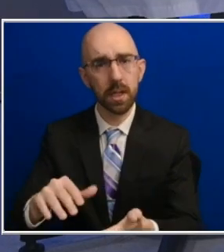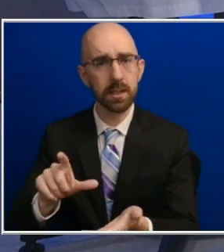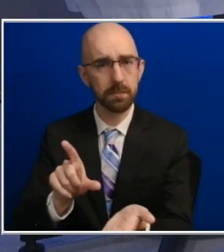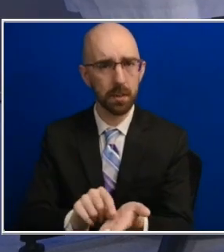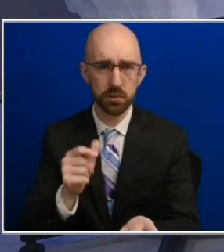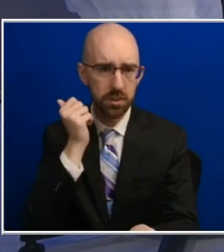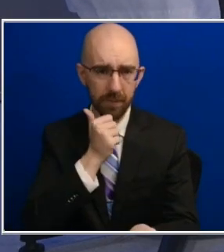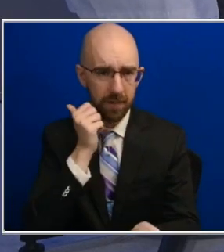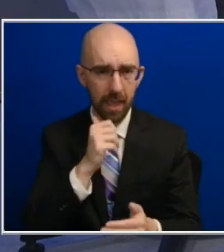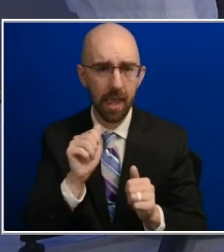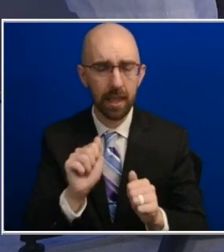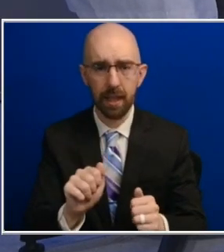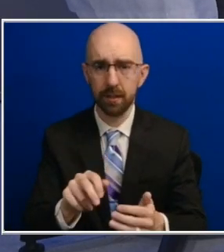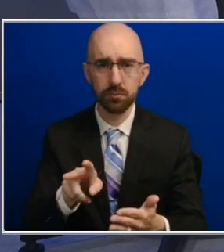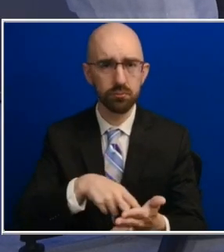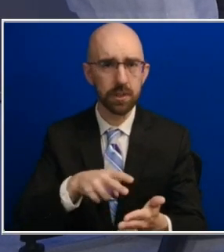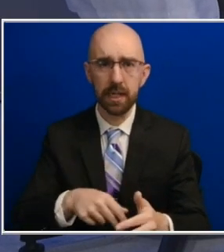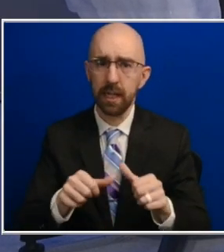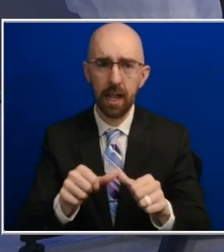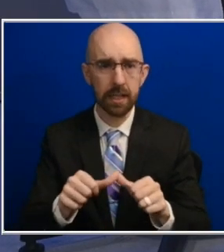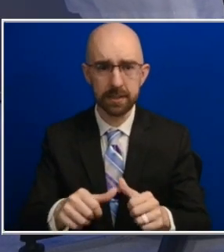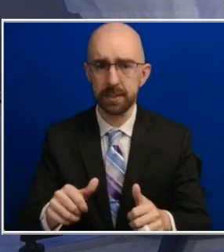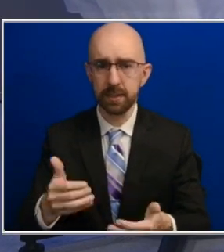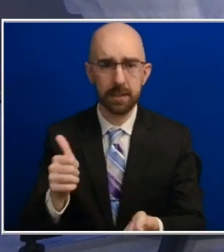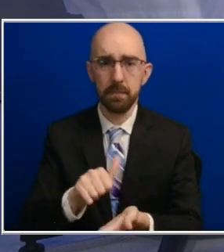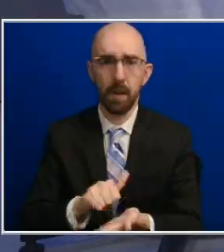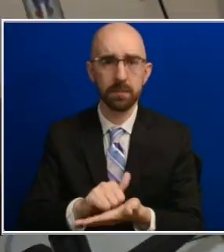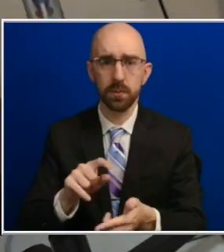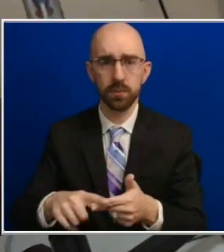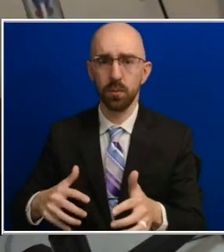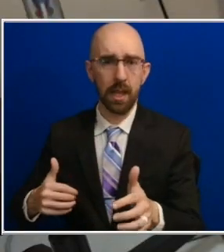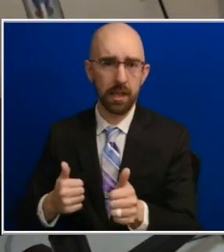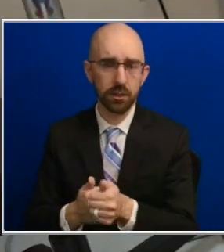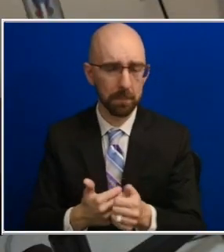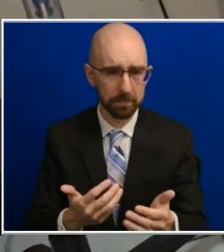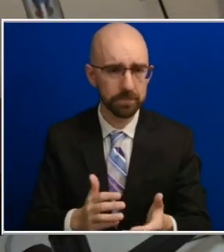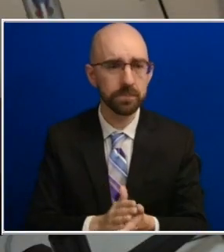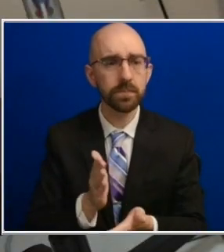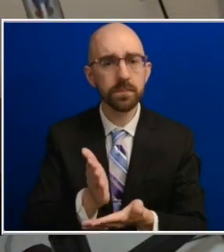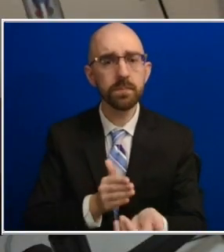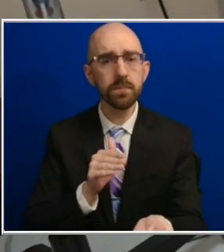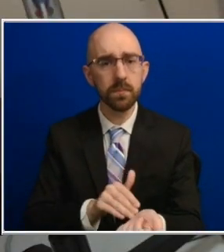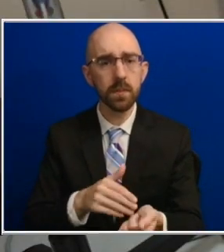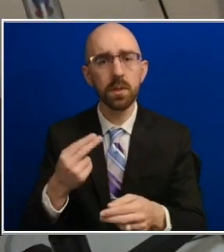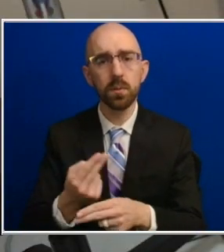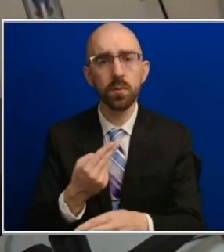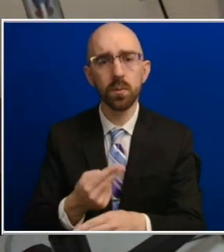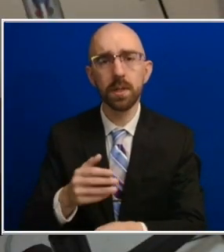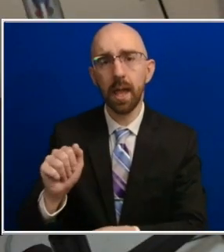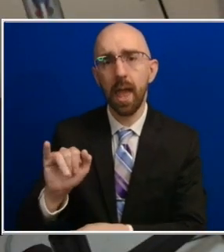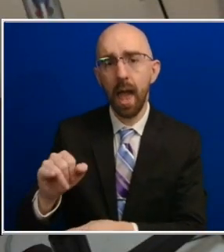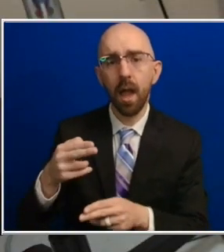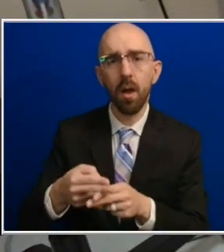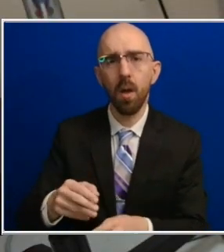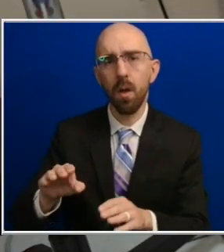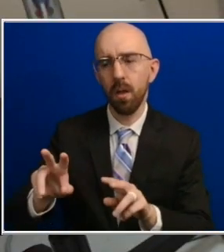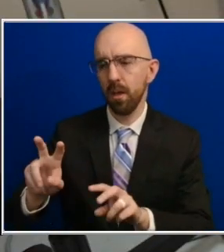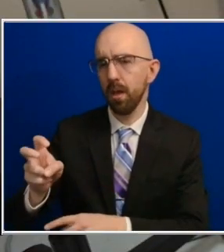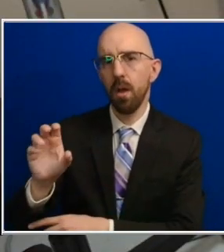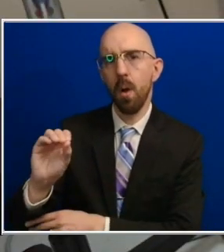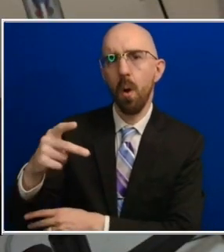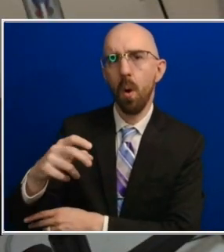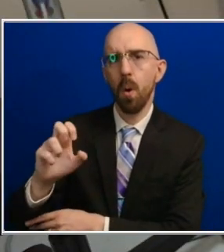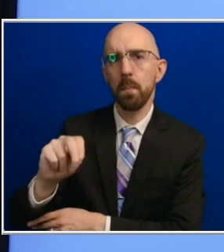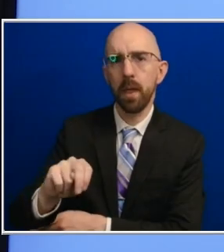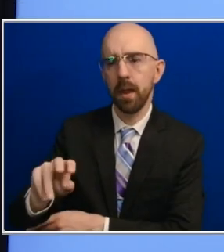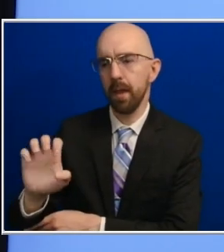read constantly and never catch up. Some physicians are using an AI tool called Open Evidence. Dr. Shanks,